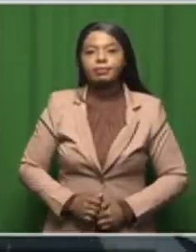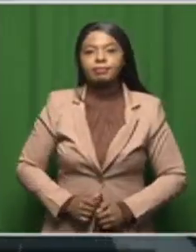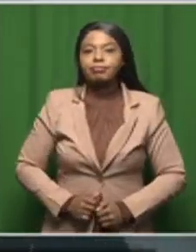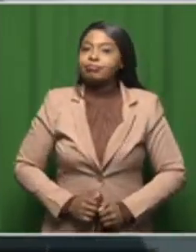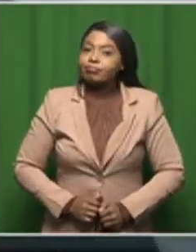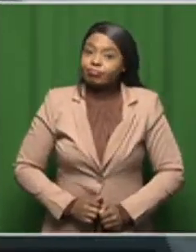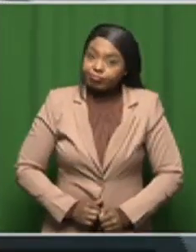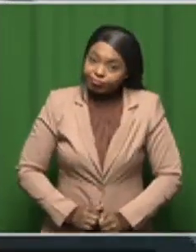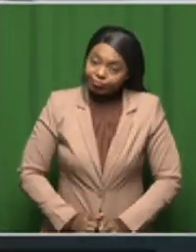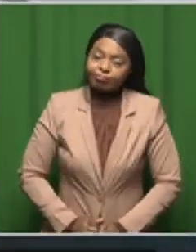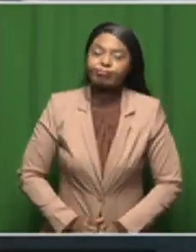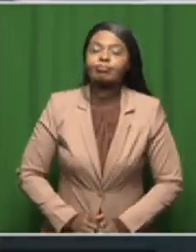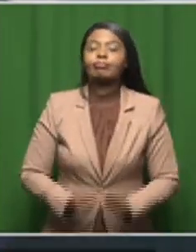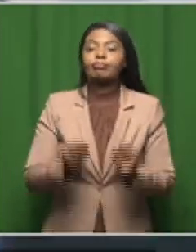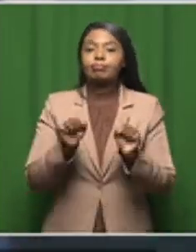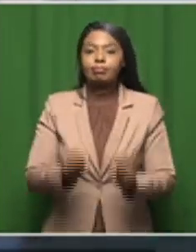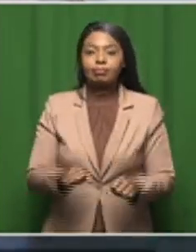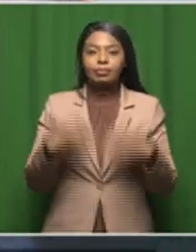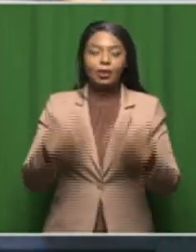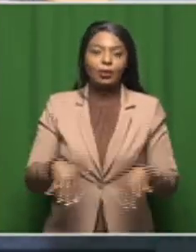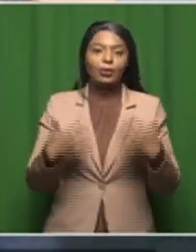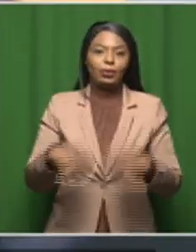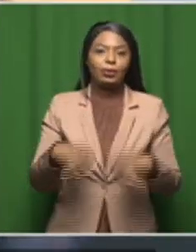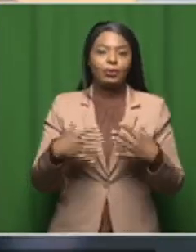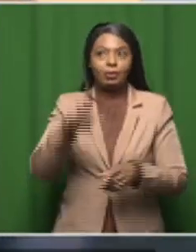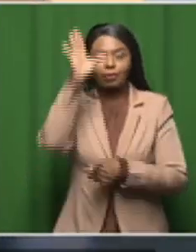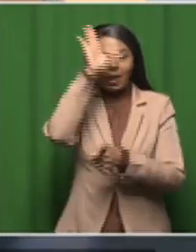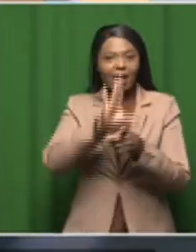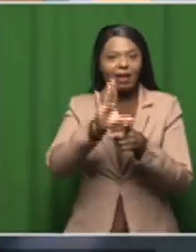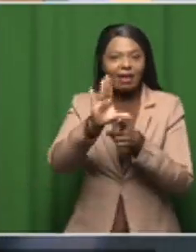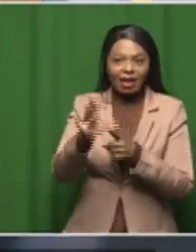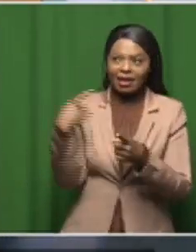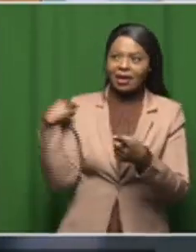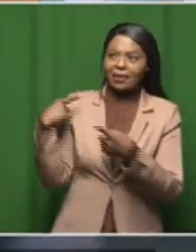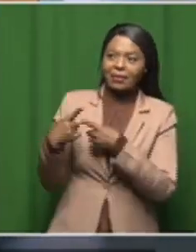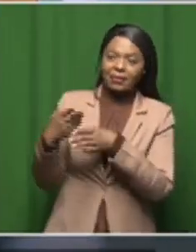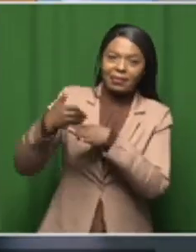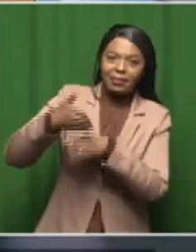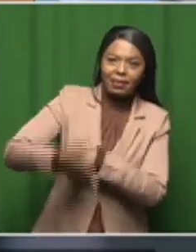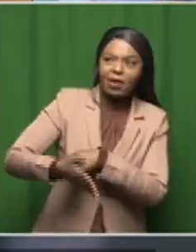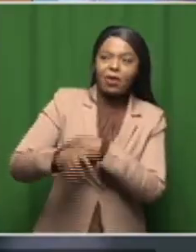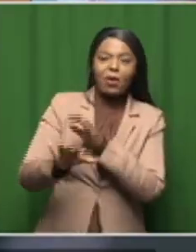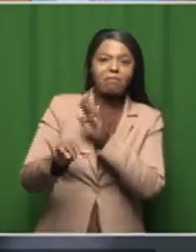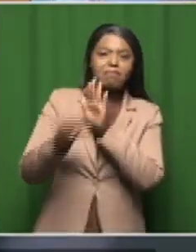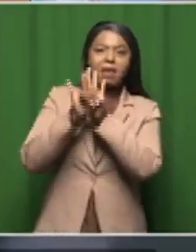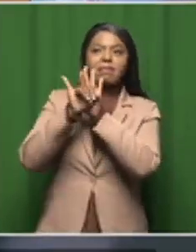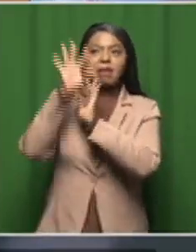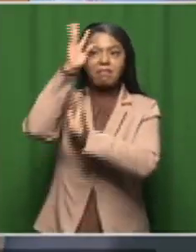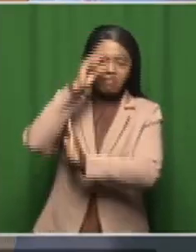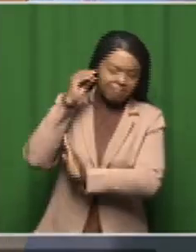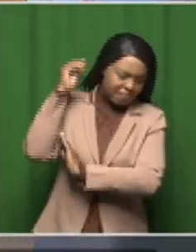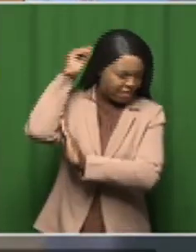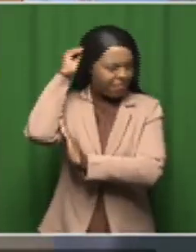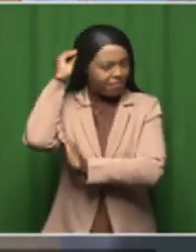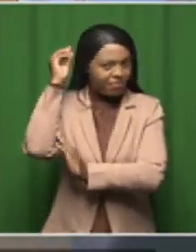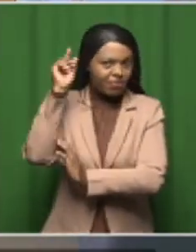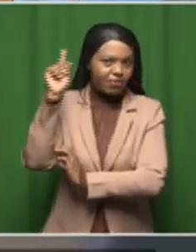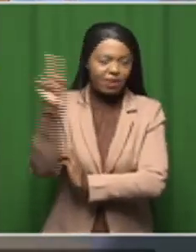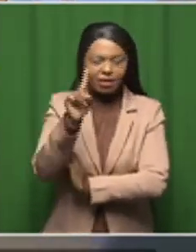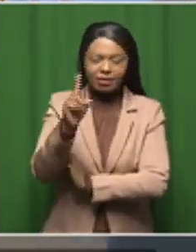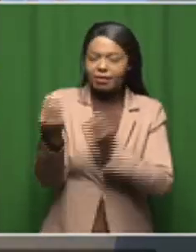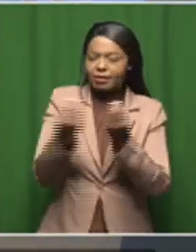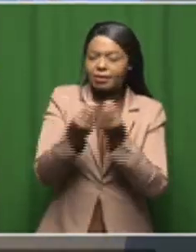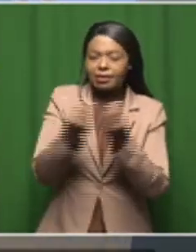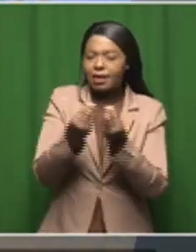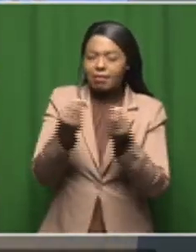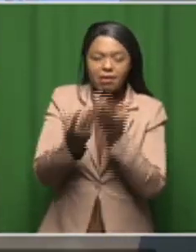your illustrious career, just as we wrap up, what's been a highlight for you? A firm favorite, something that has